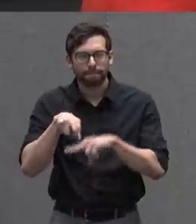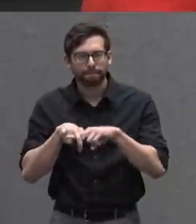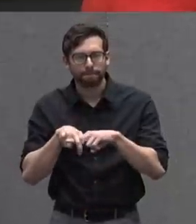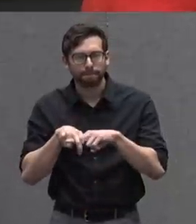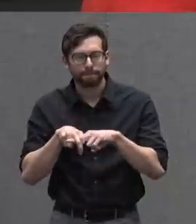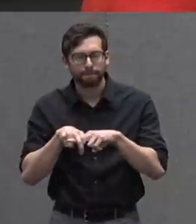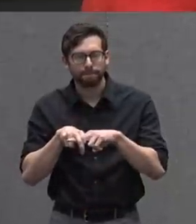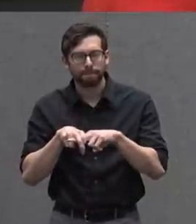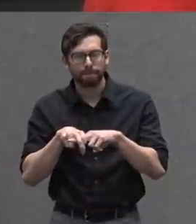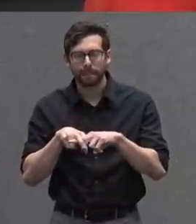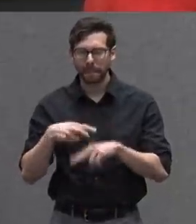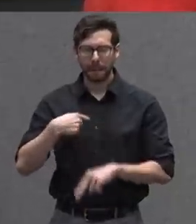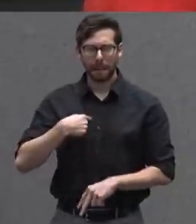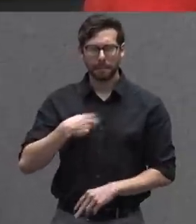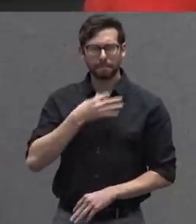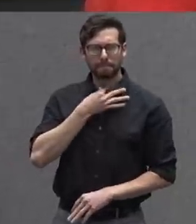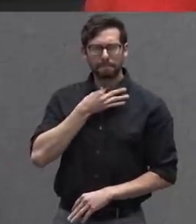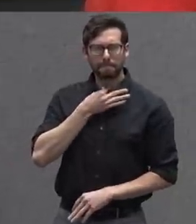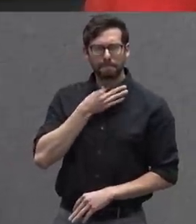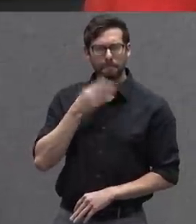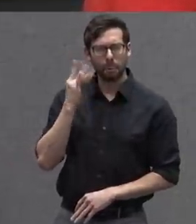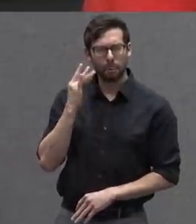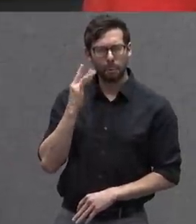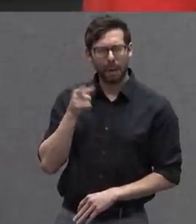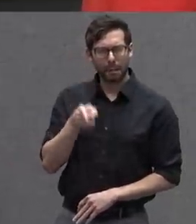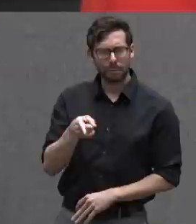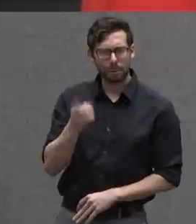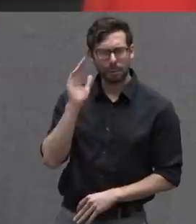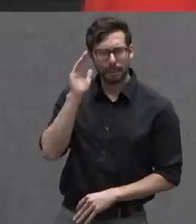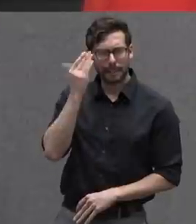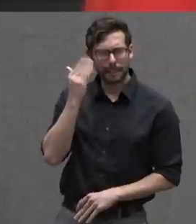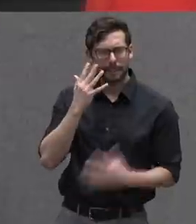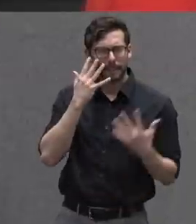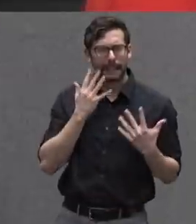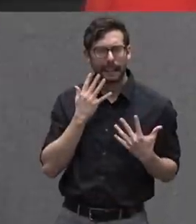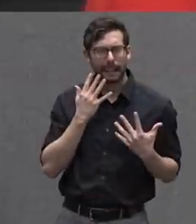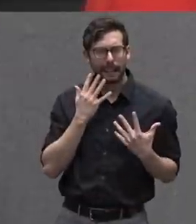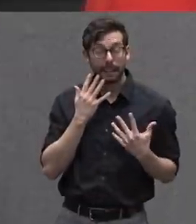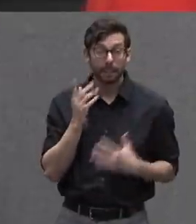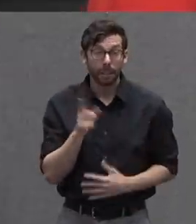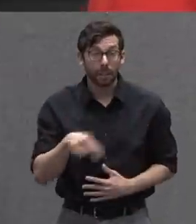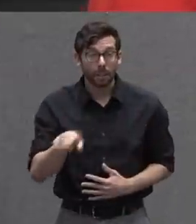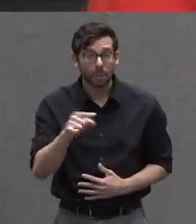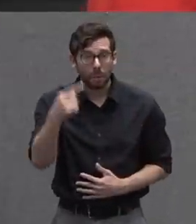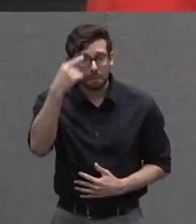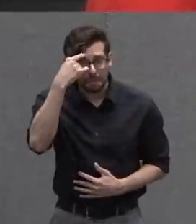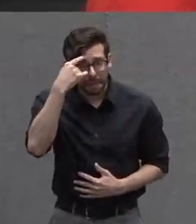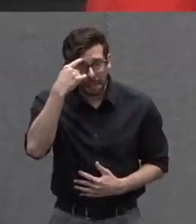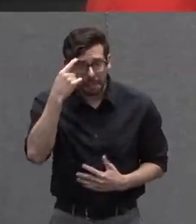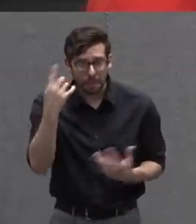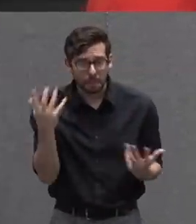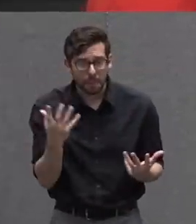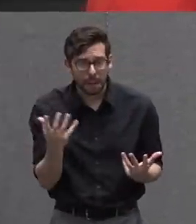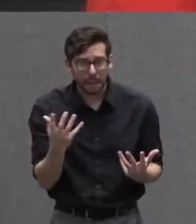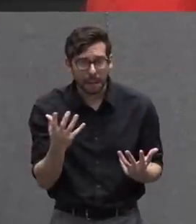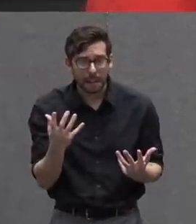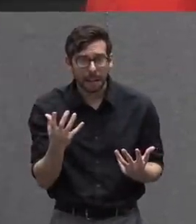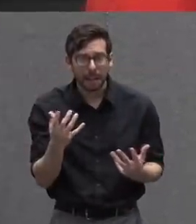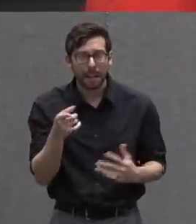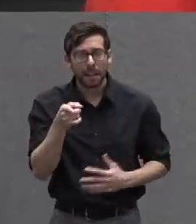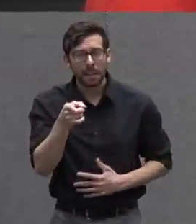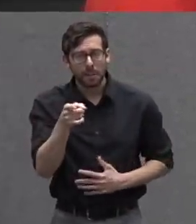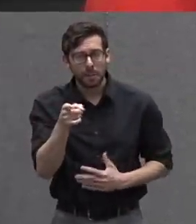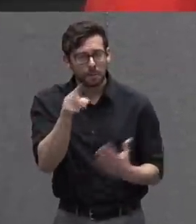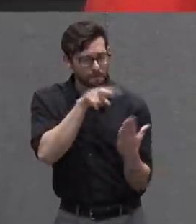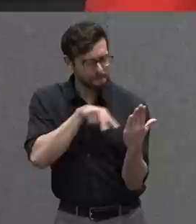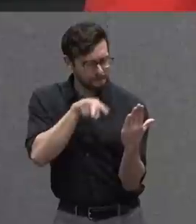wonder, why is she sad? What does it make you think of? What does it make you wonder?